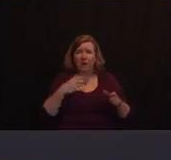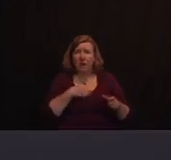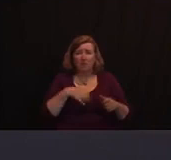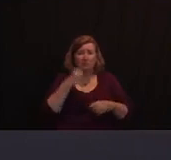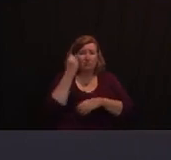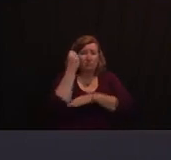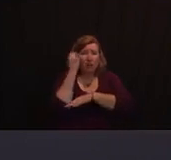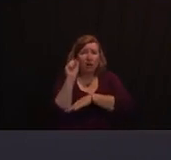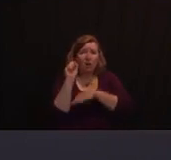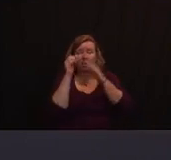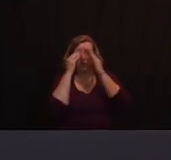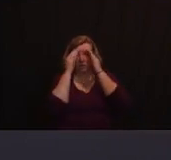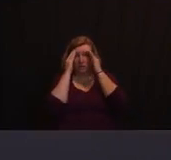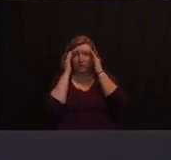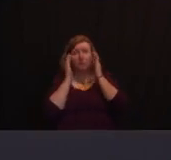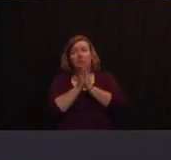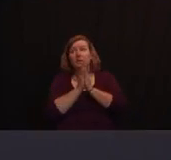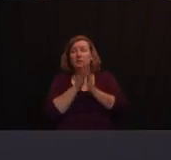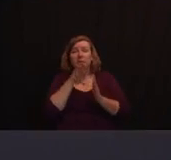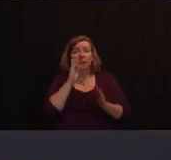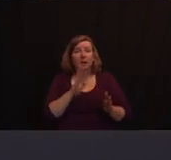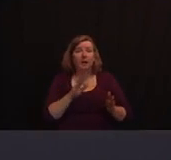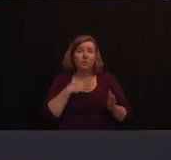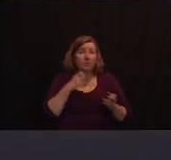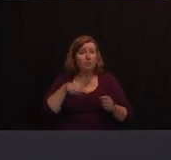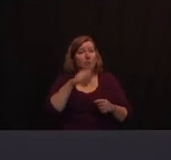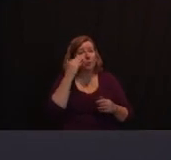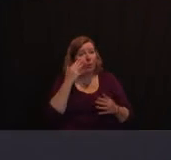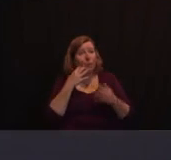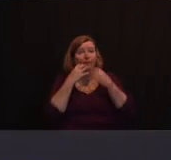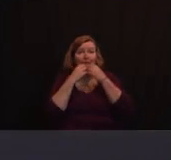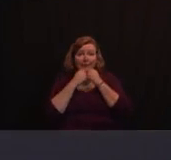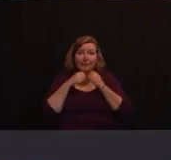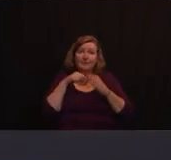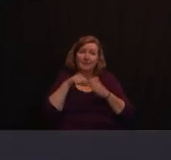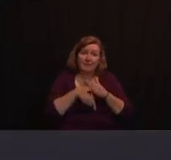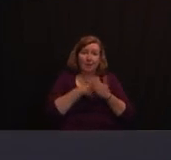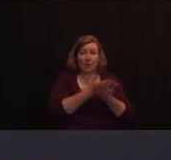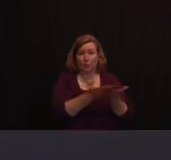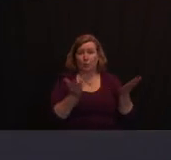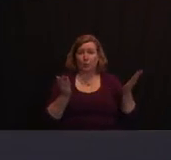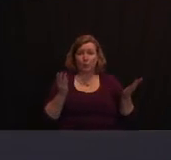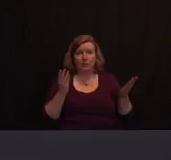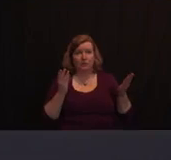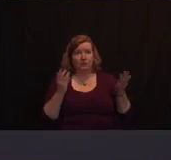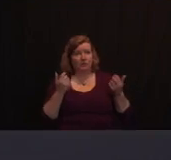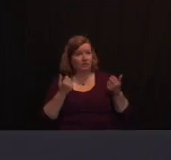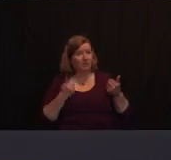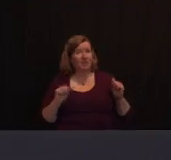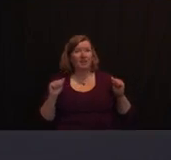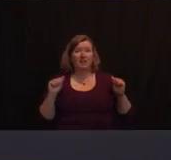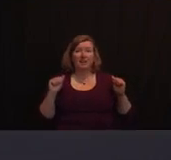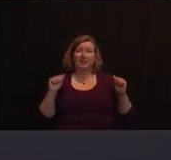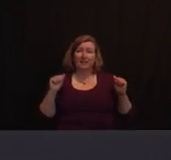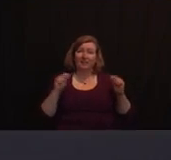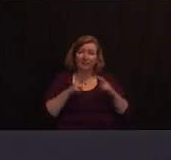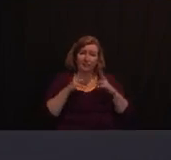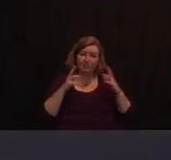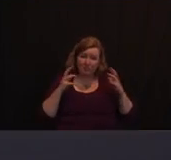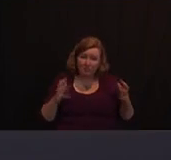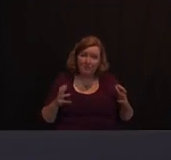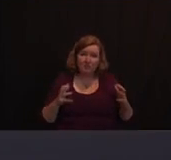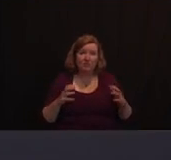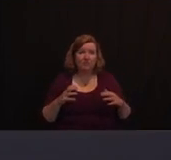So please, God, know that we care deeply about this. And we are trying very much, if not